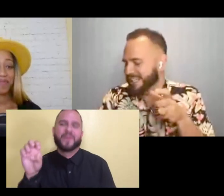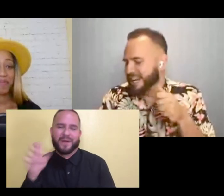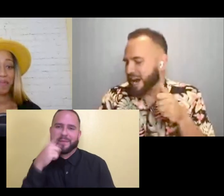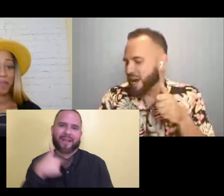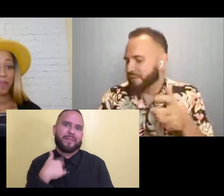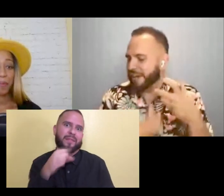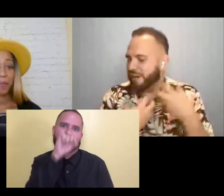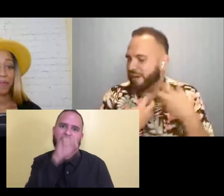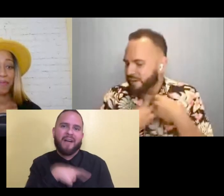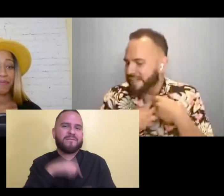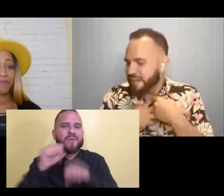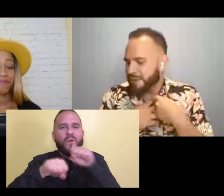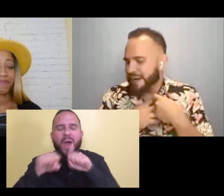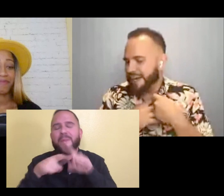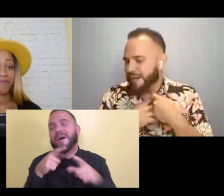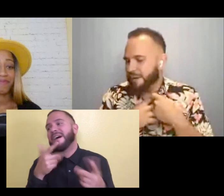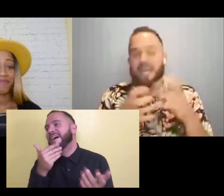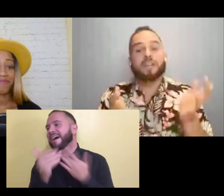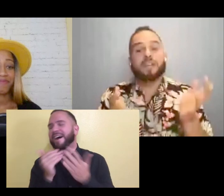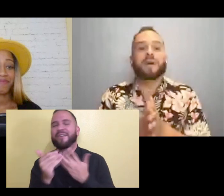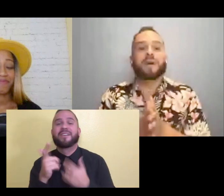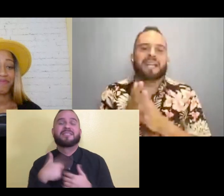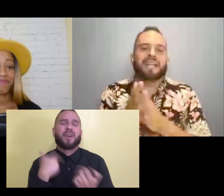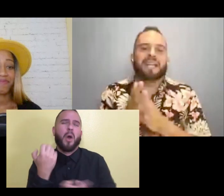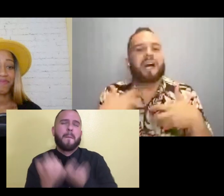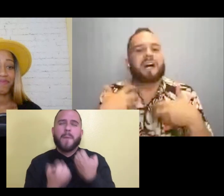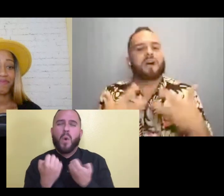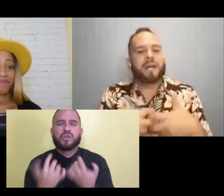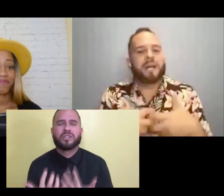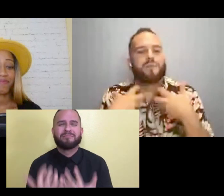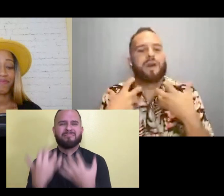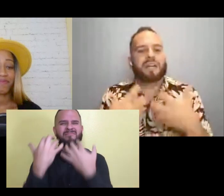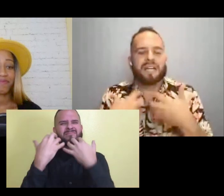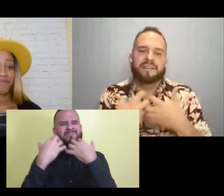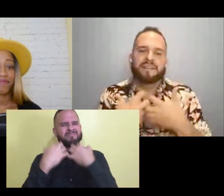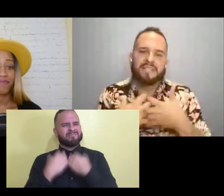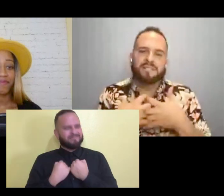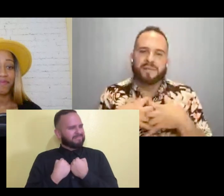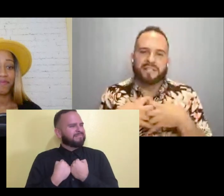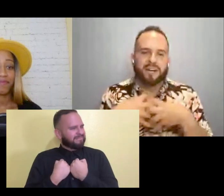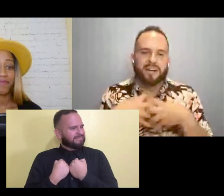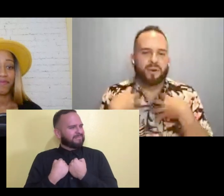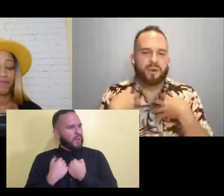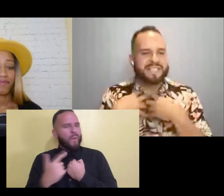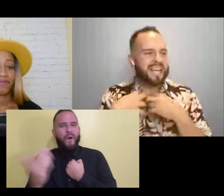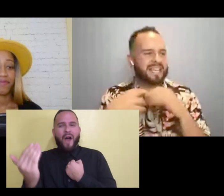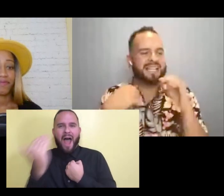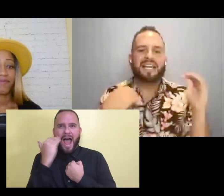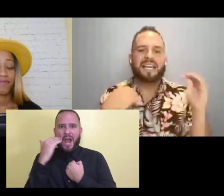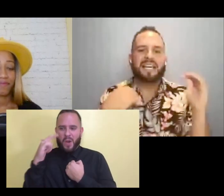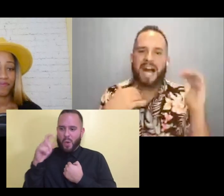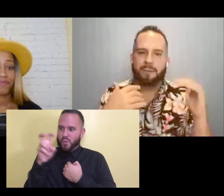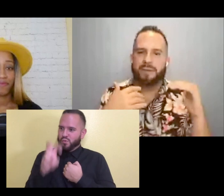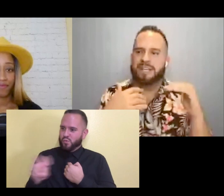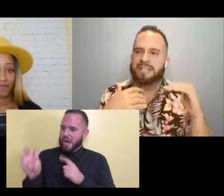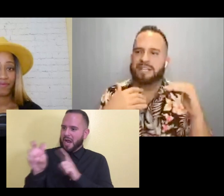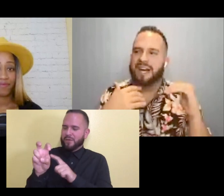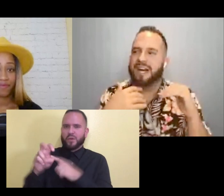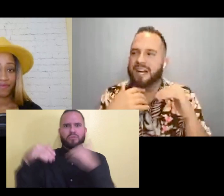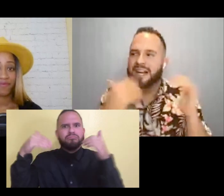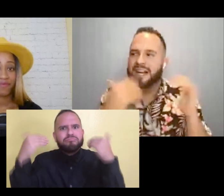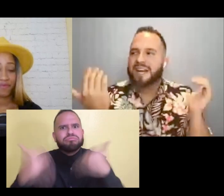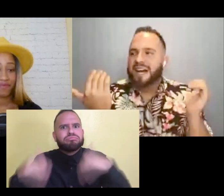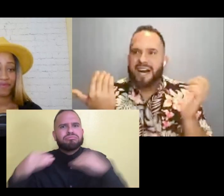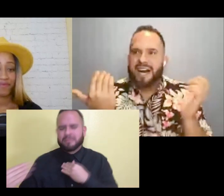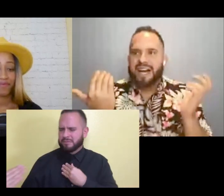emotion, getting overtaken by it. Yeah, so I knew that like travel kind of brought that feeling to me, where it was just like it's a level of happiness